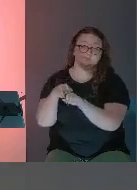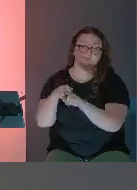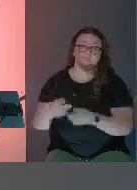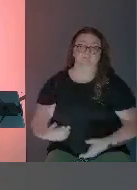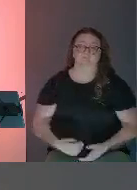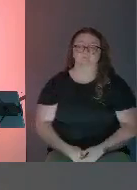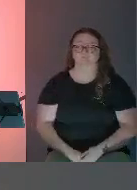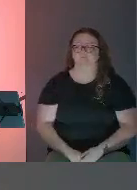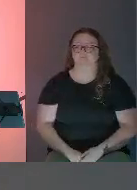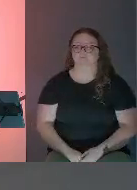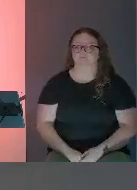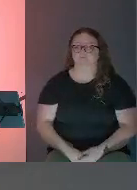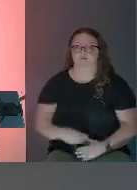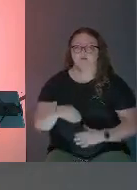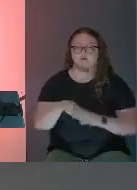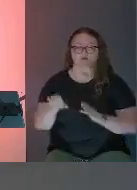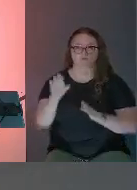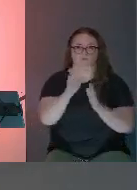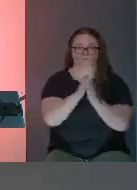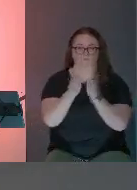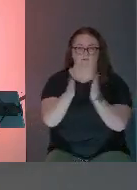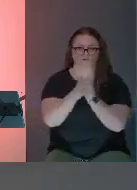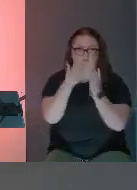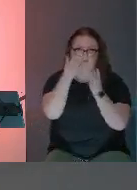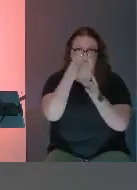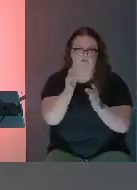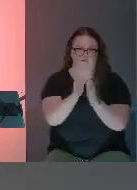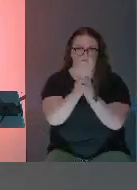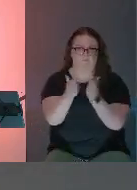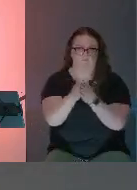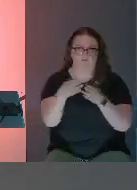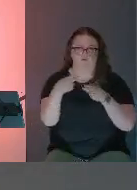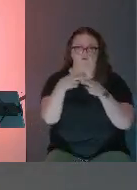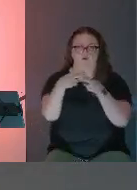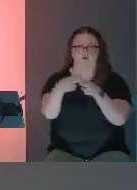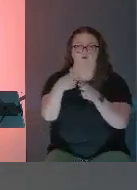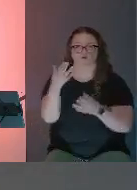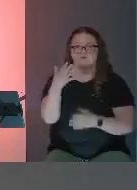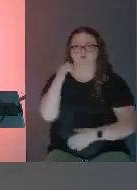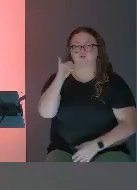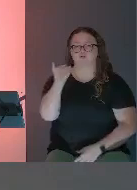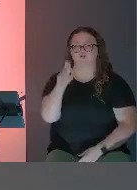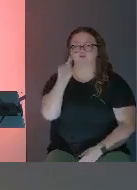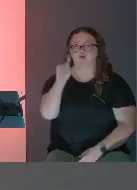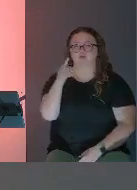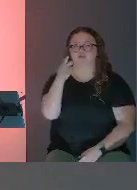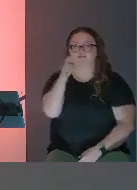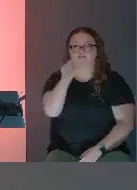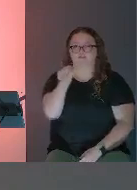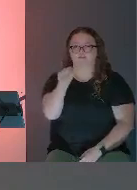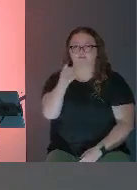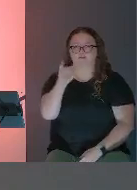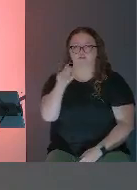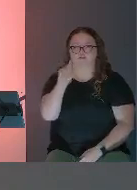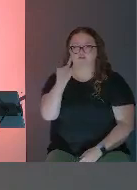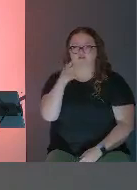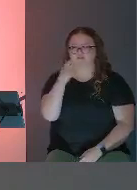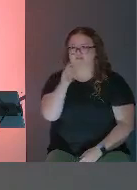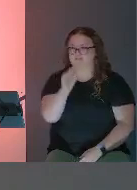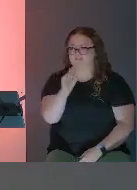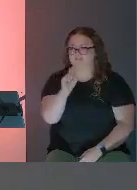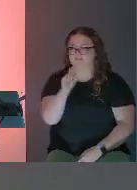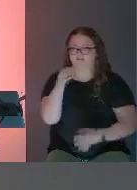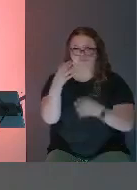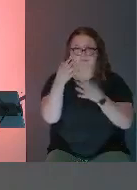interesting book in your Bible known as the Book of Judges. And the Book of Judges is an interesting time